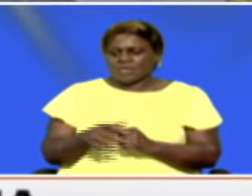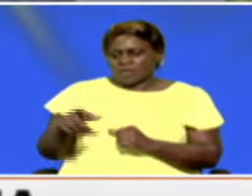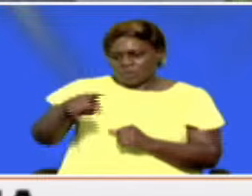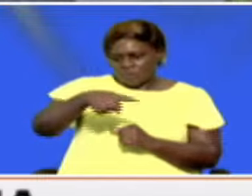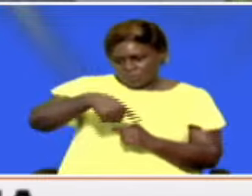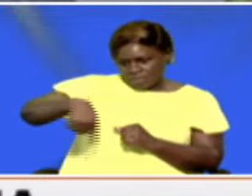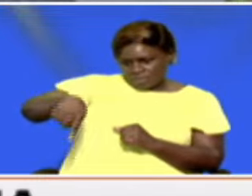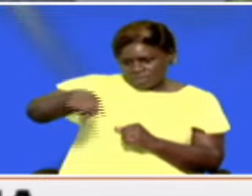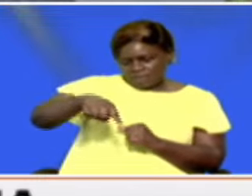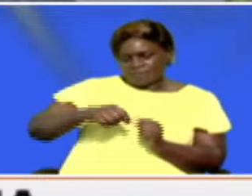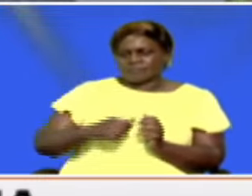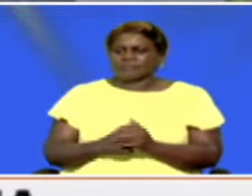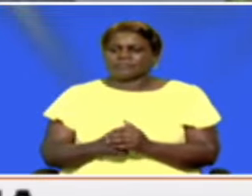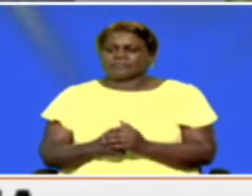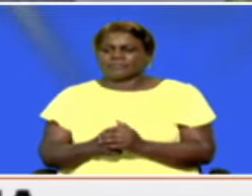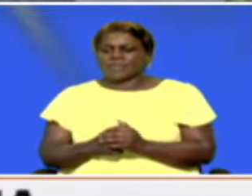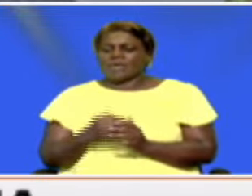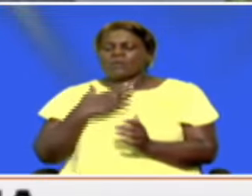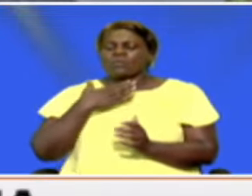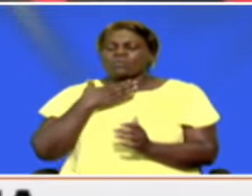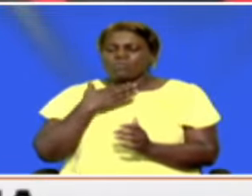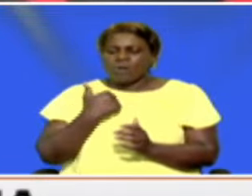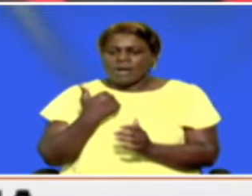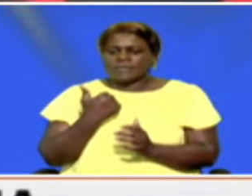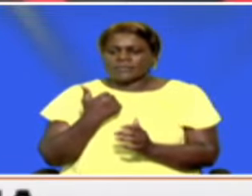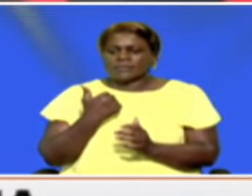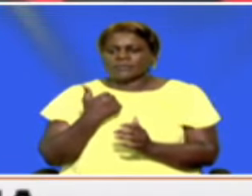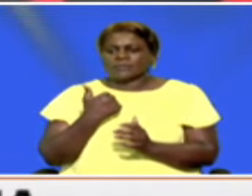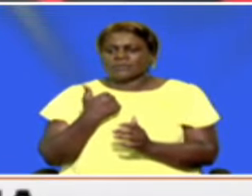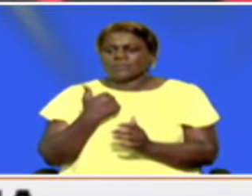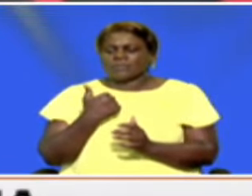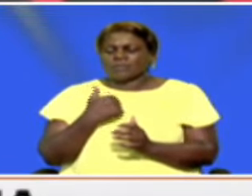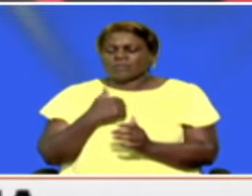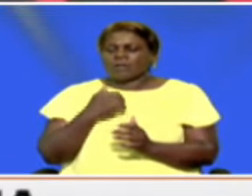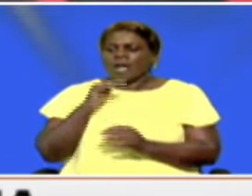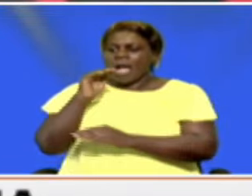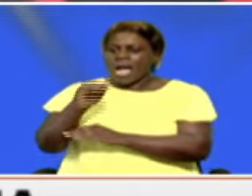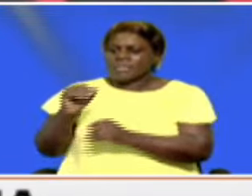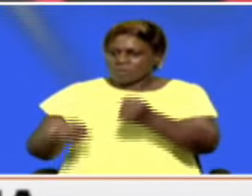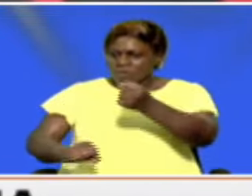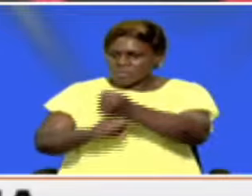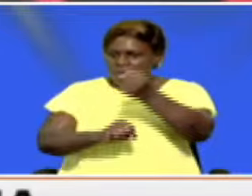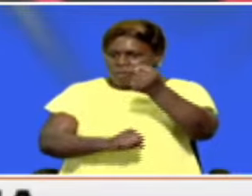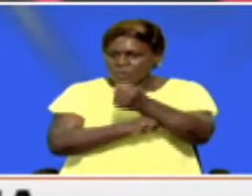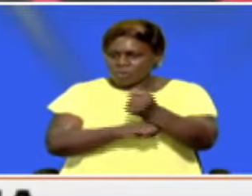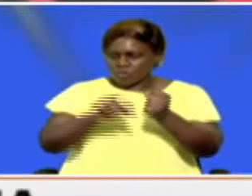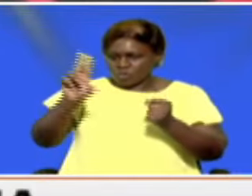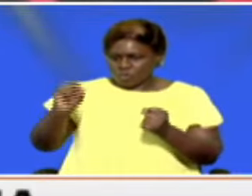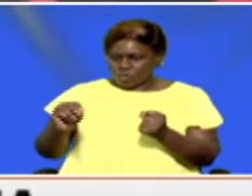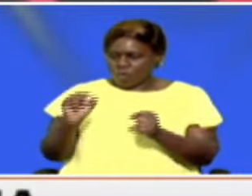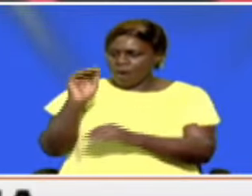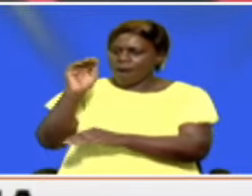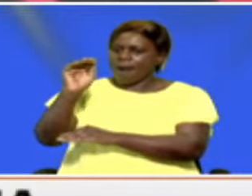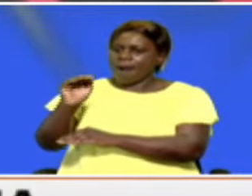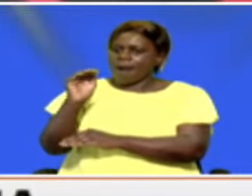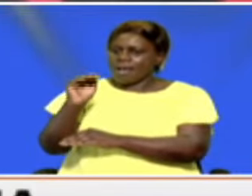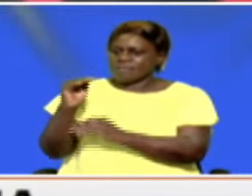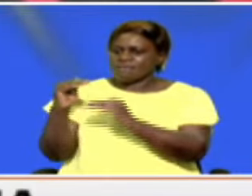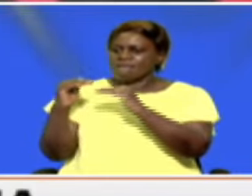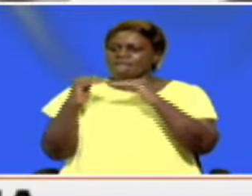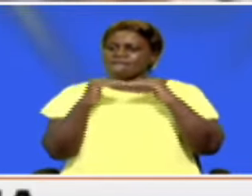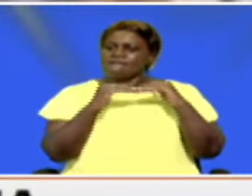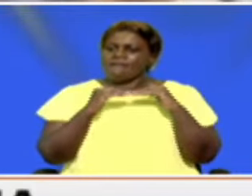We want to be able, you're not asking for charity. You're only asking for